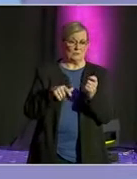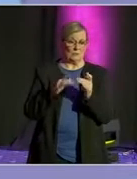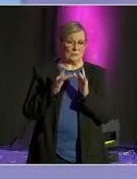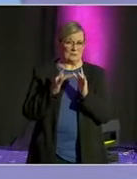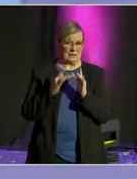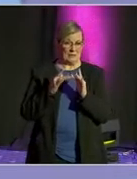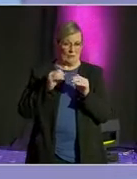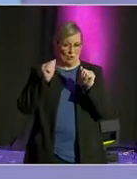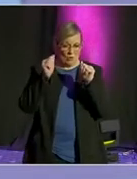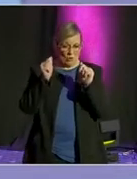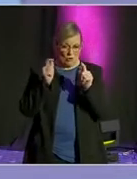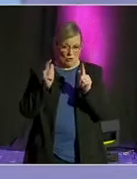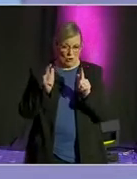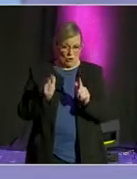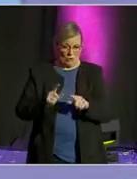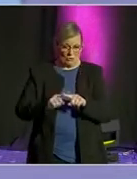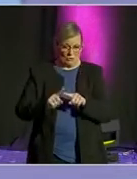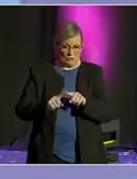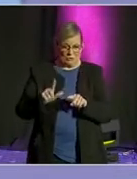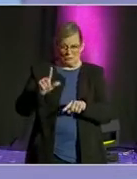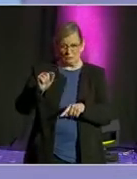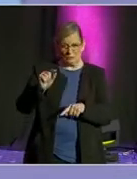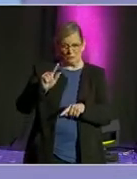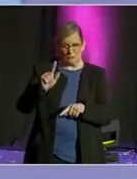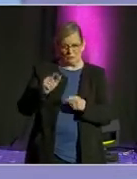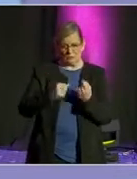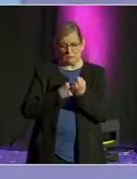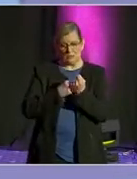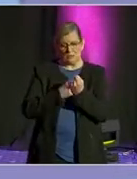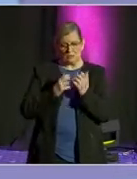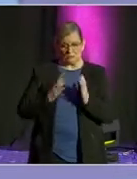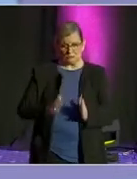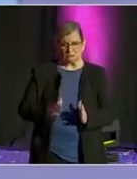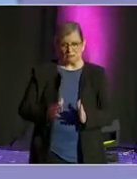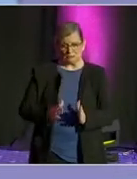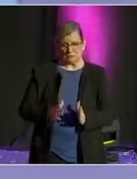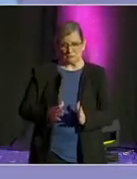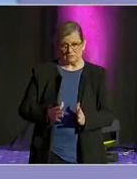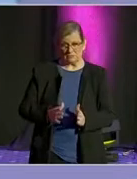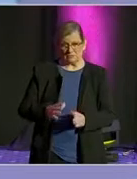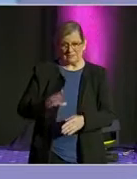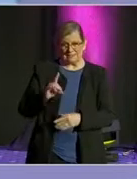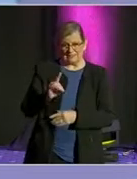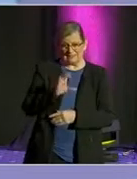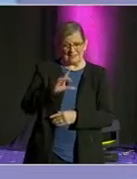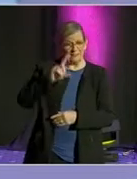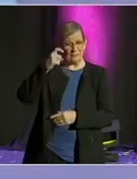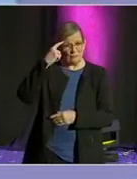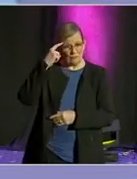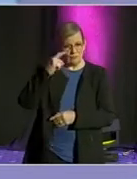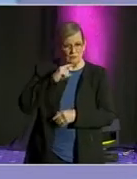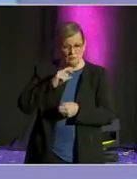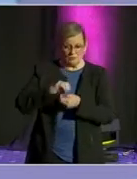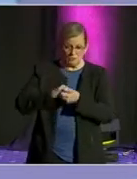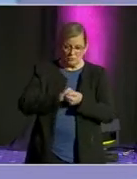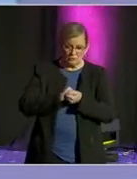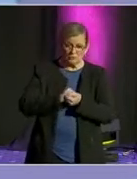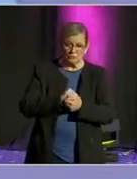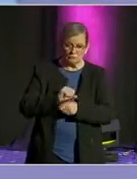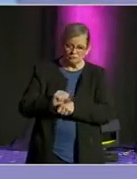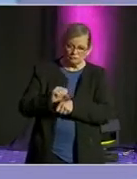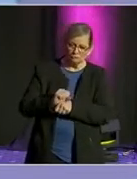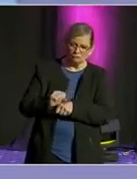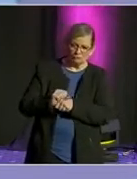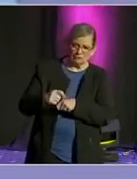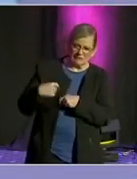supporters. The government of the District of Columbia is a true partner of the National Cherry Blossom Festival. We would like to thank